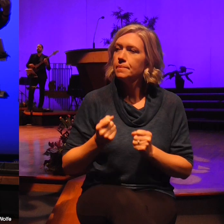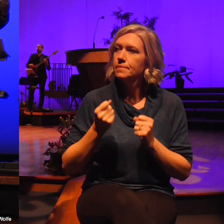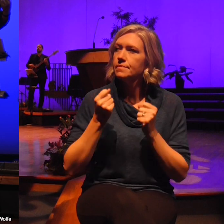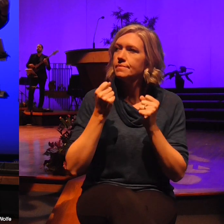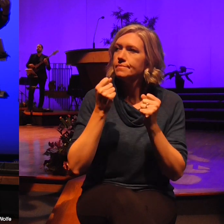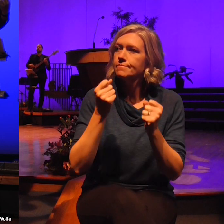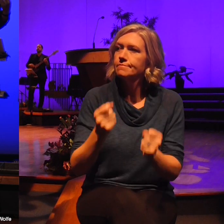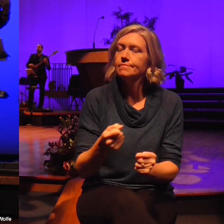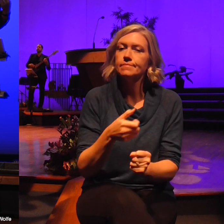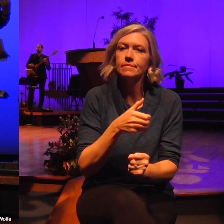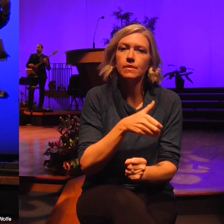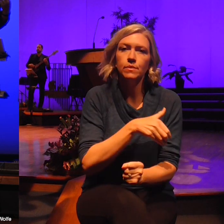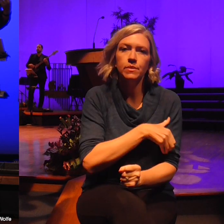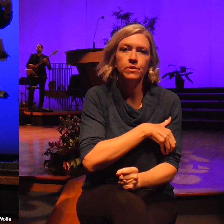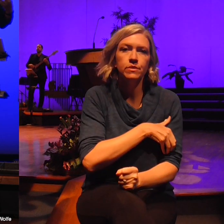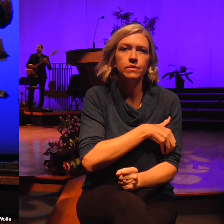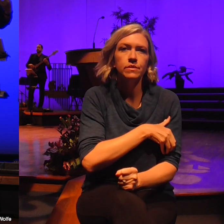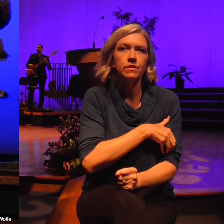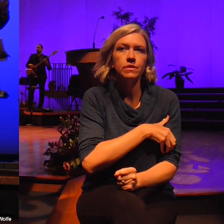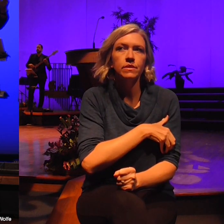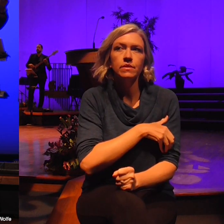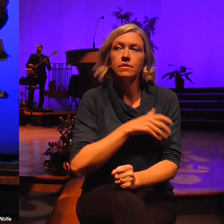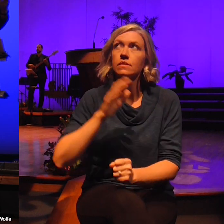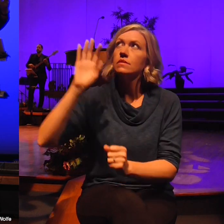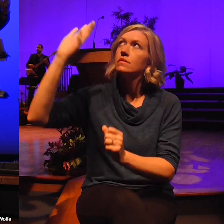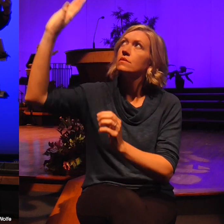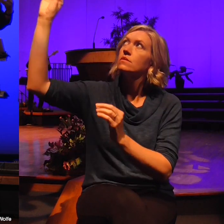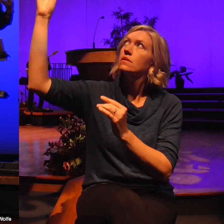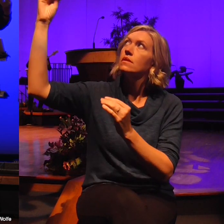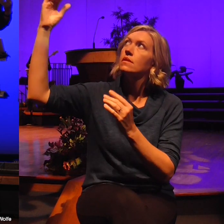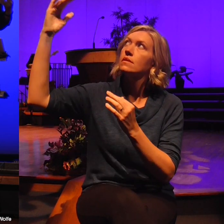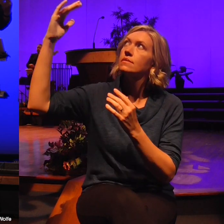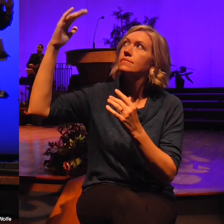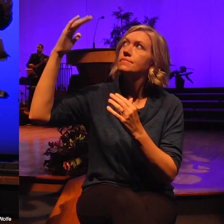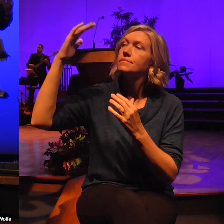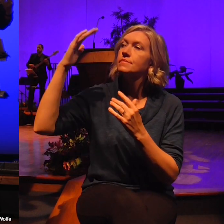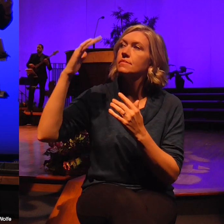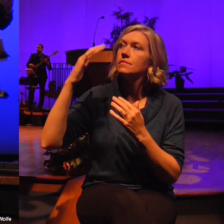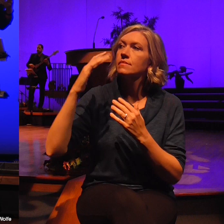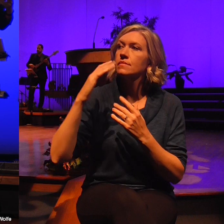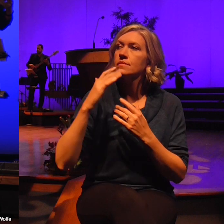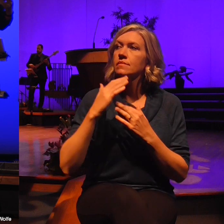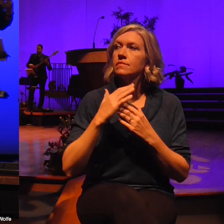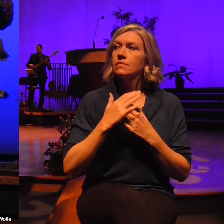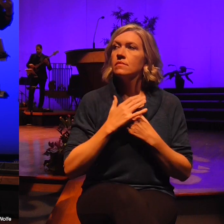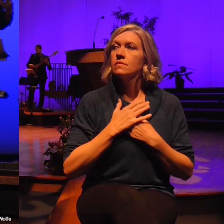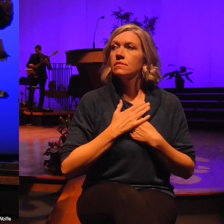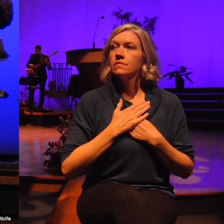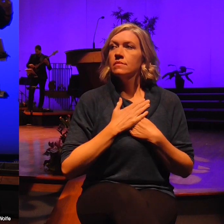feel the mighty power and the grace.